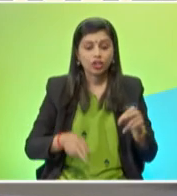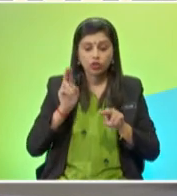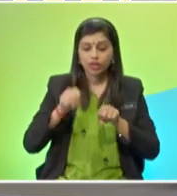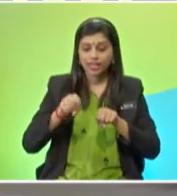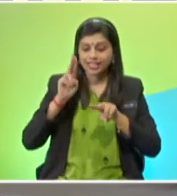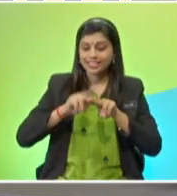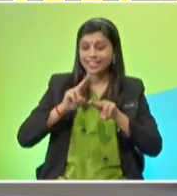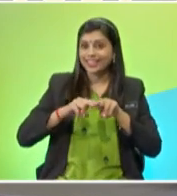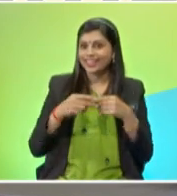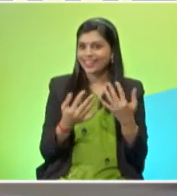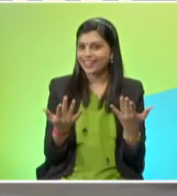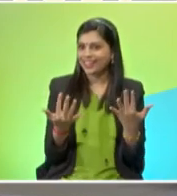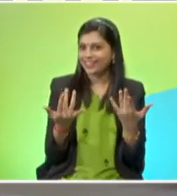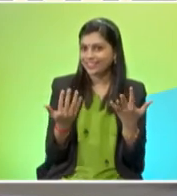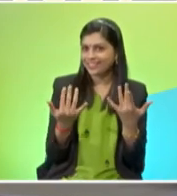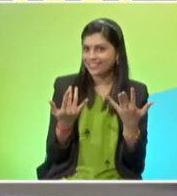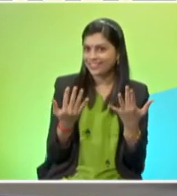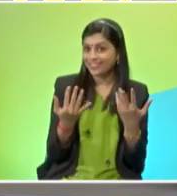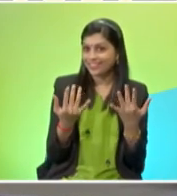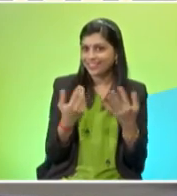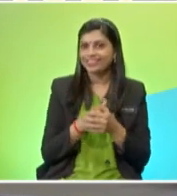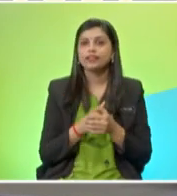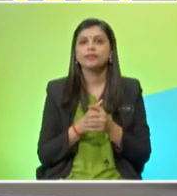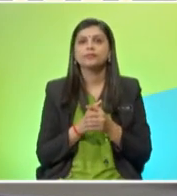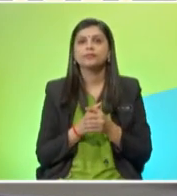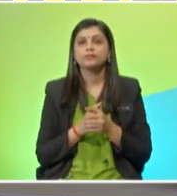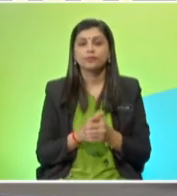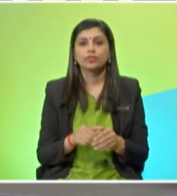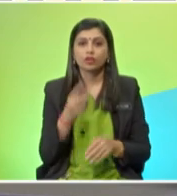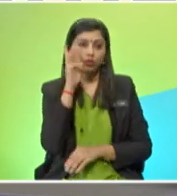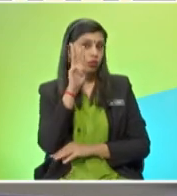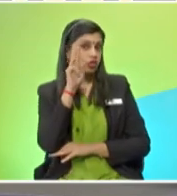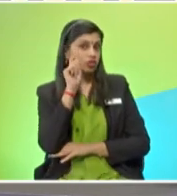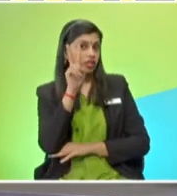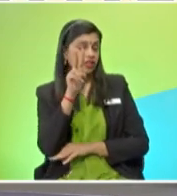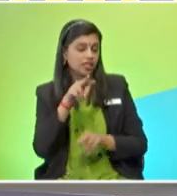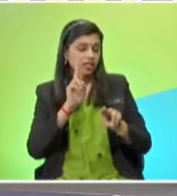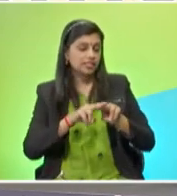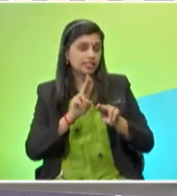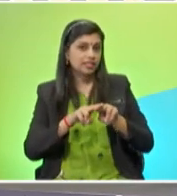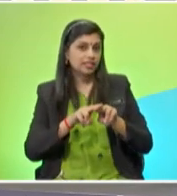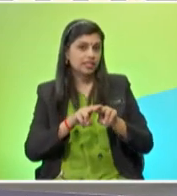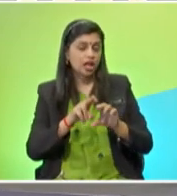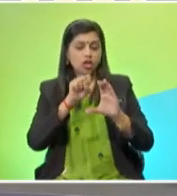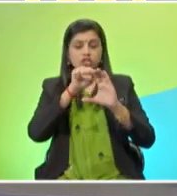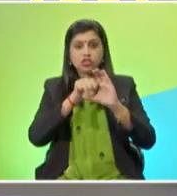is. Pupils at home, I'm sure you know this is. I sit on this when I watch TV. Could it be the